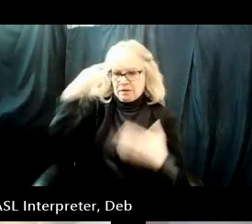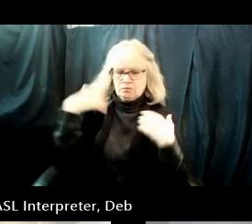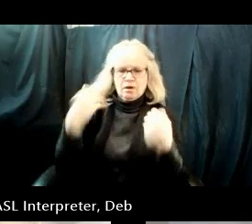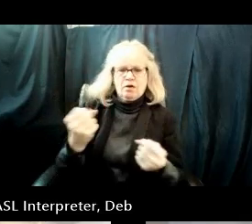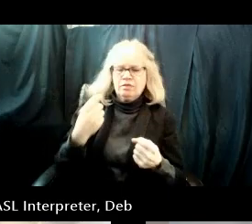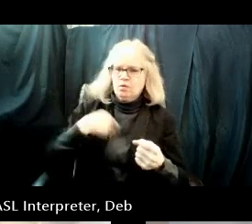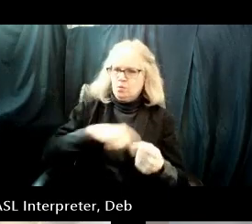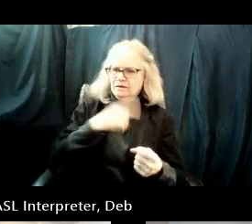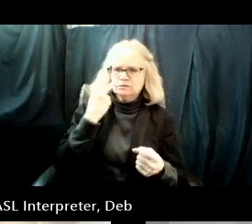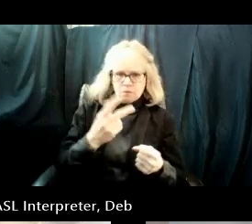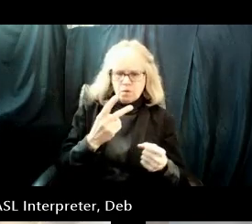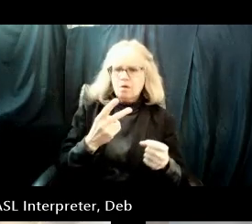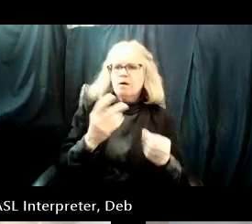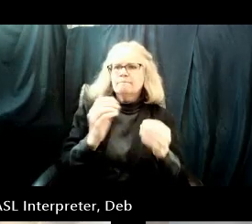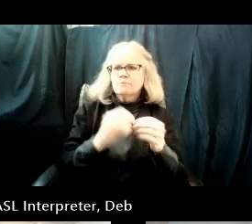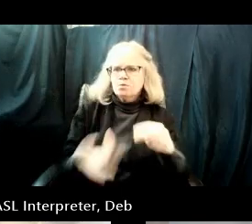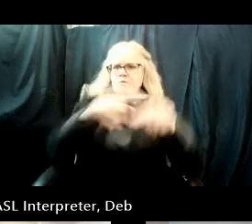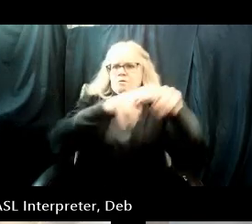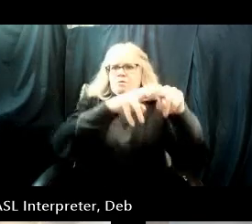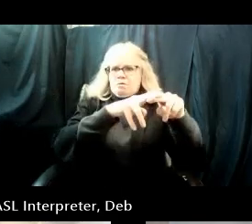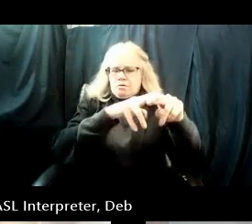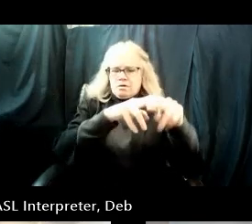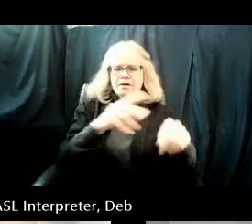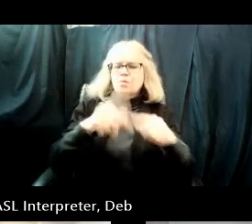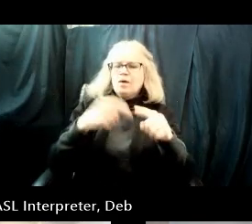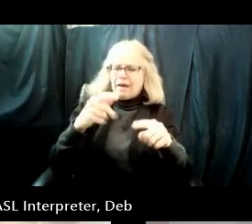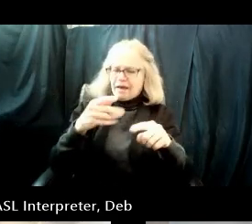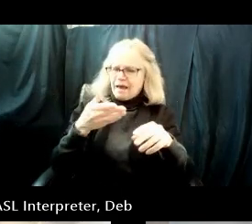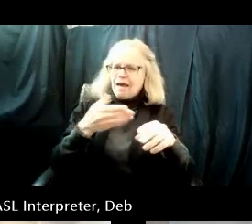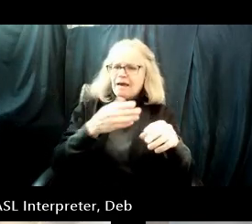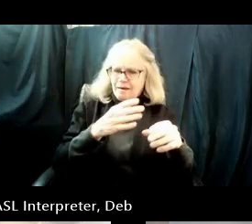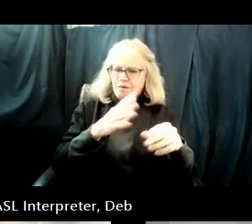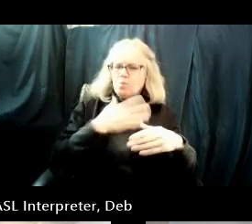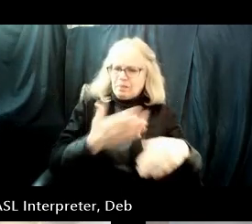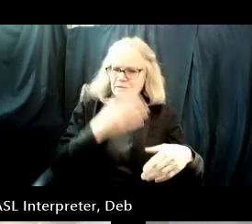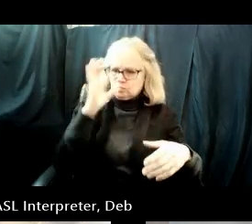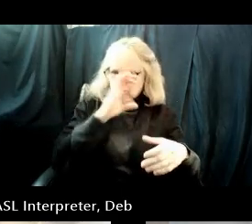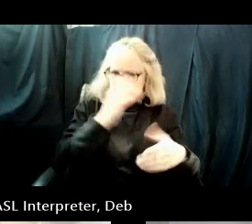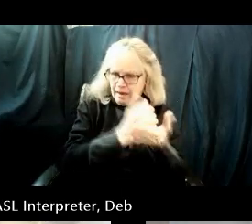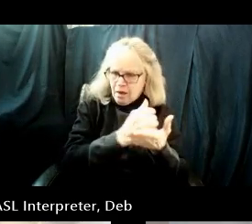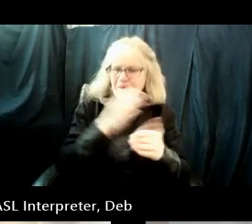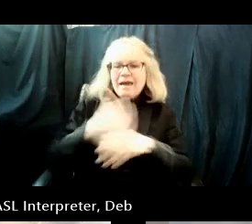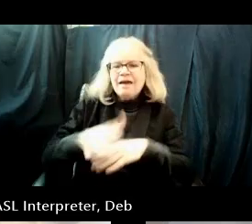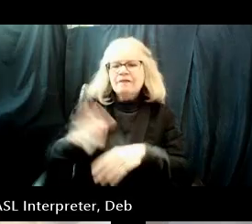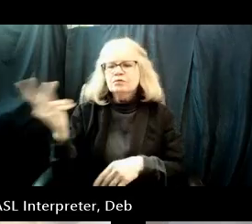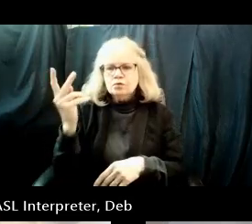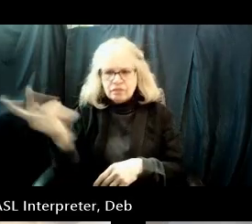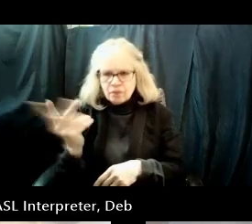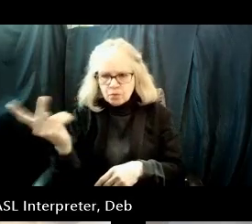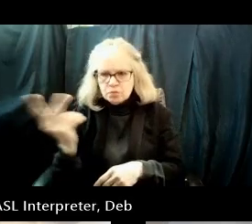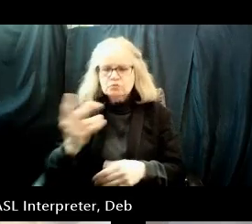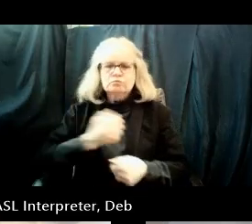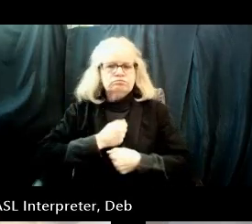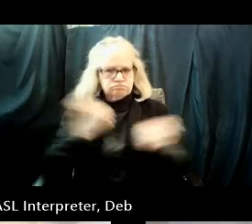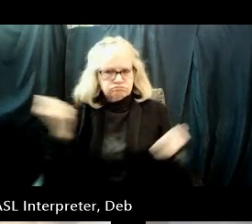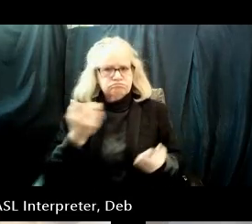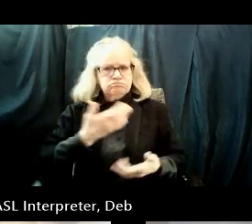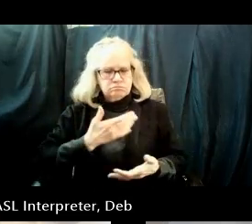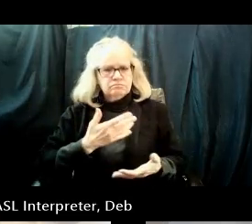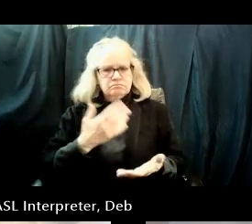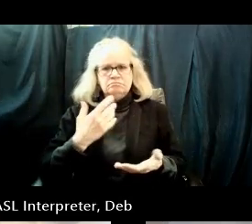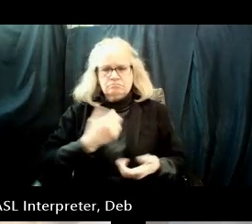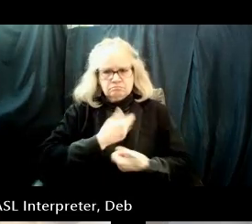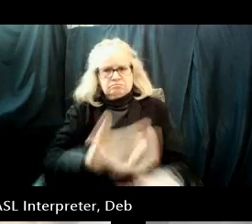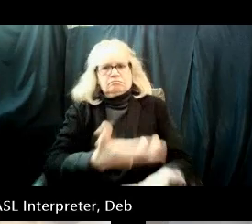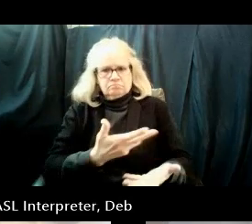loud about their experiences, and other folks in those communities being willing to seek help. So one of the strategies has been encouraging folks in